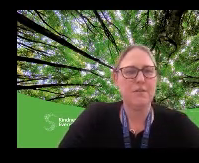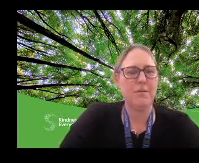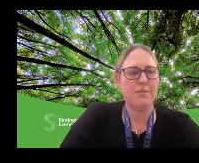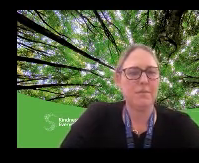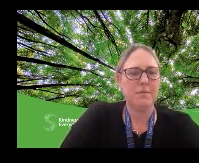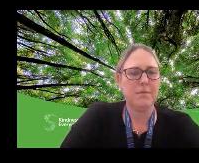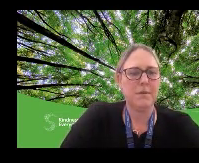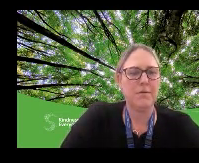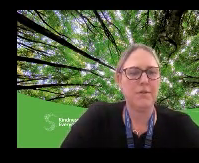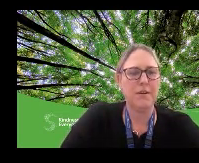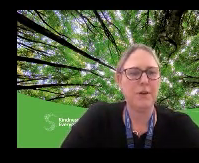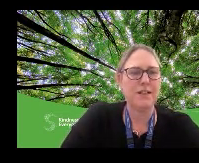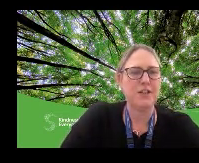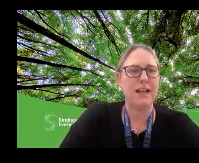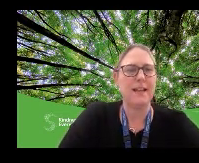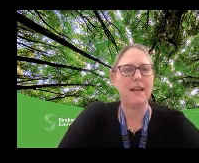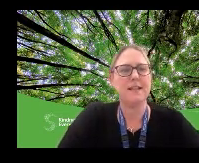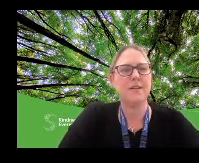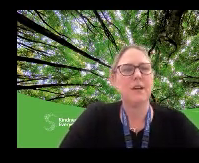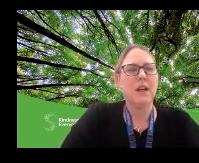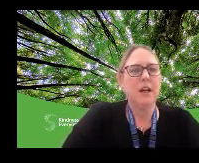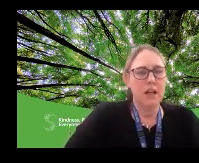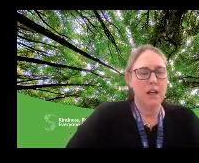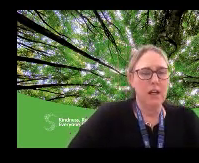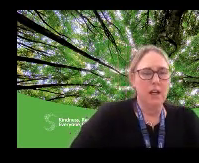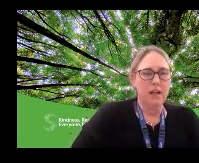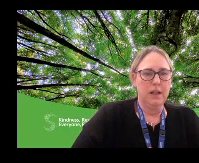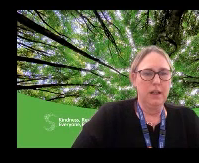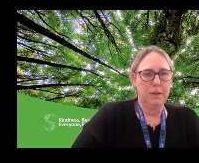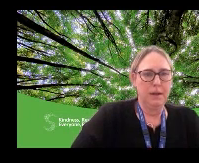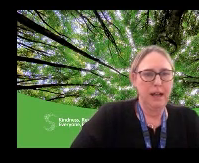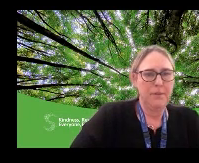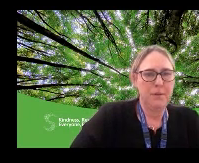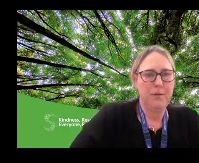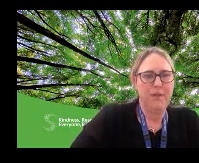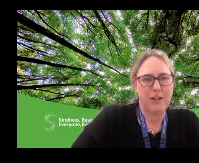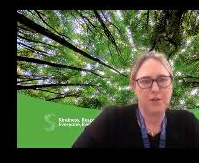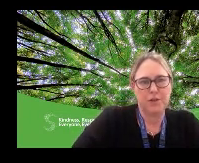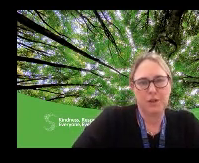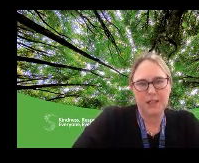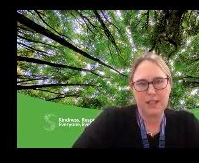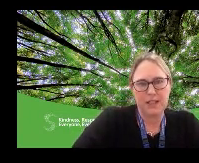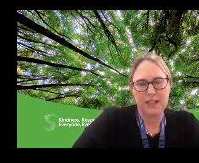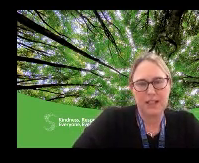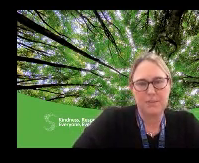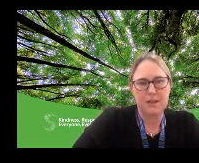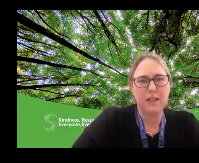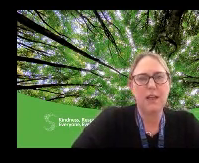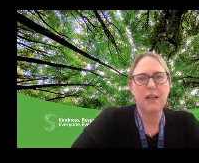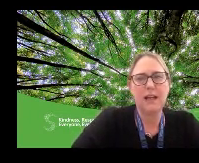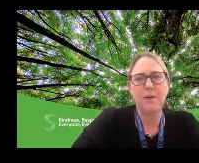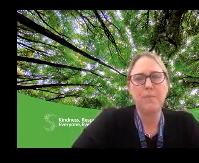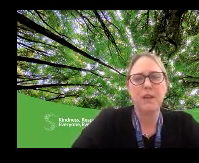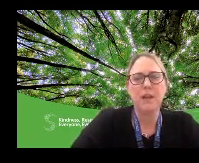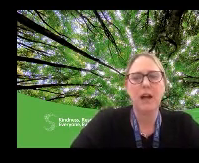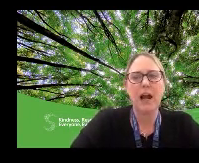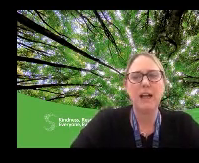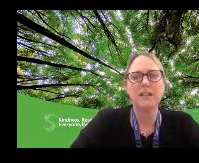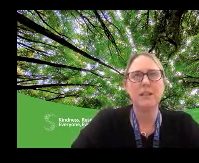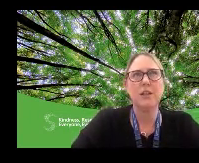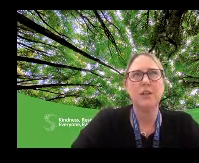Right, so the referring practitioner, yeah, there. So name of the professionals requesting the assessment.